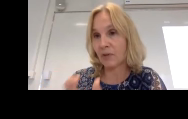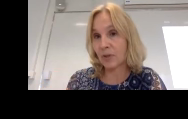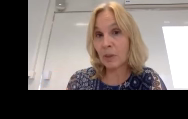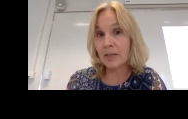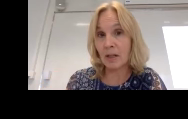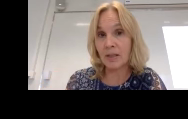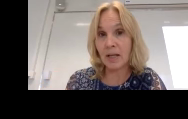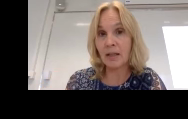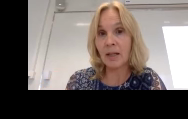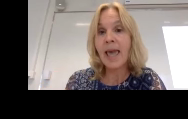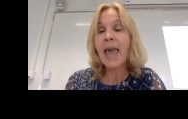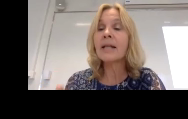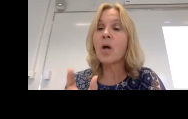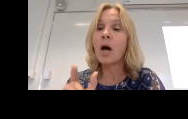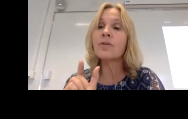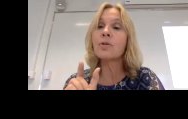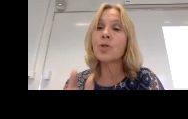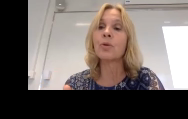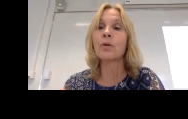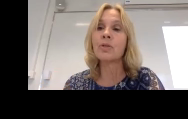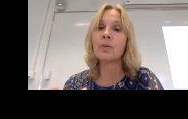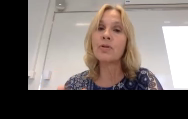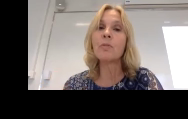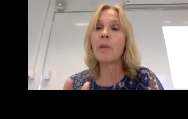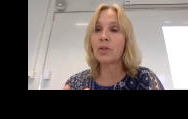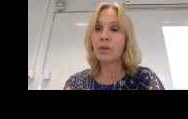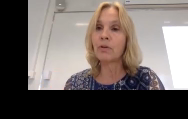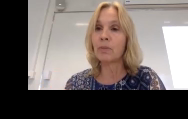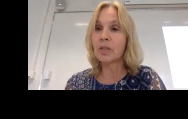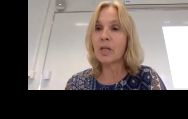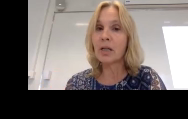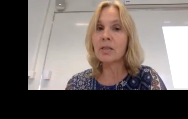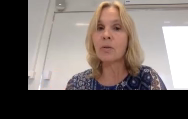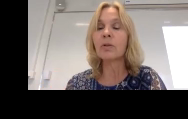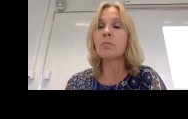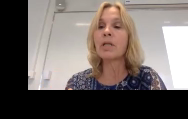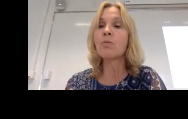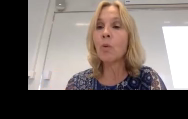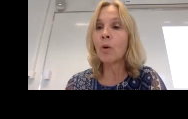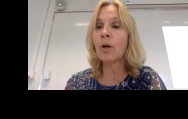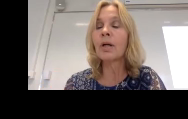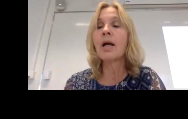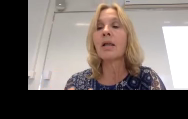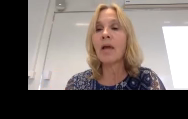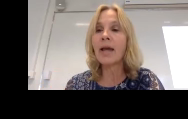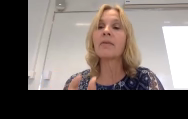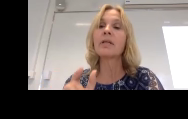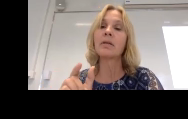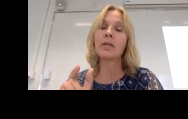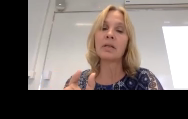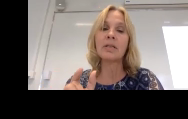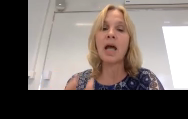or after stimulus onset. And it's also shorter. It's reduced by about 200 milliseconds. So it looks much more like the type